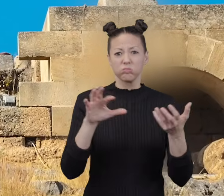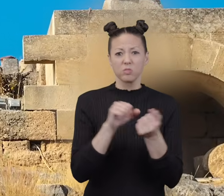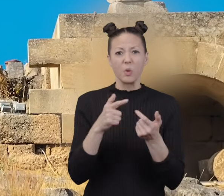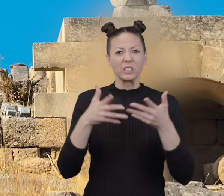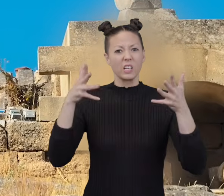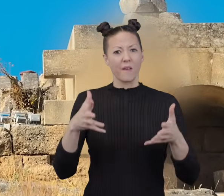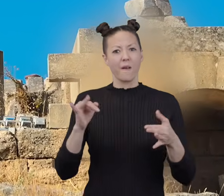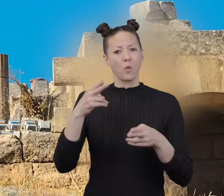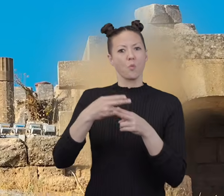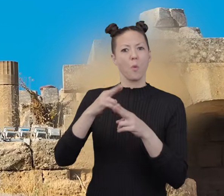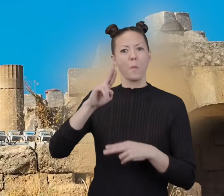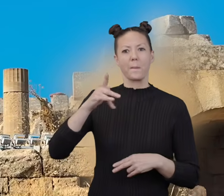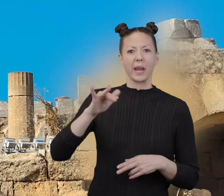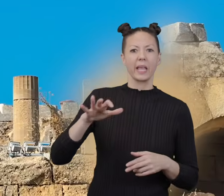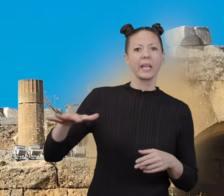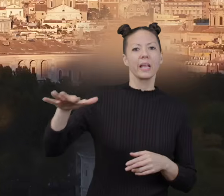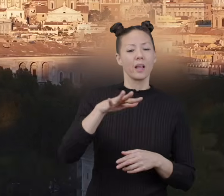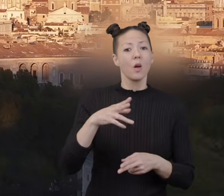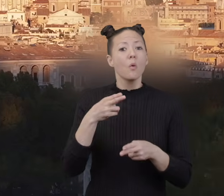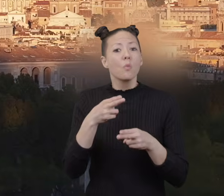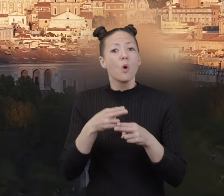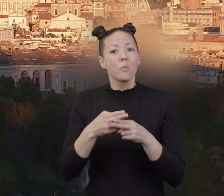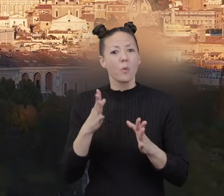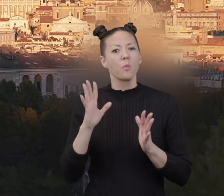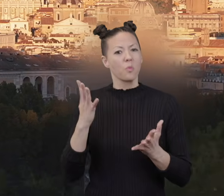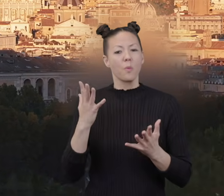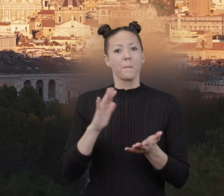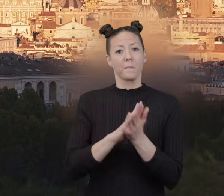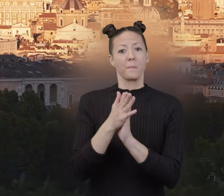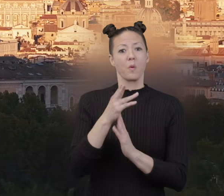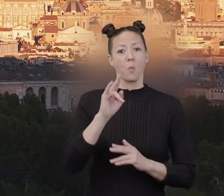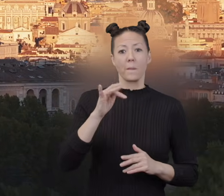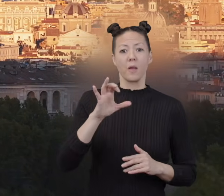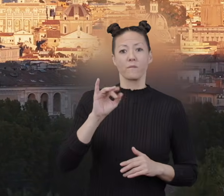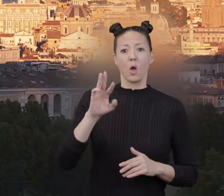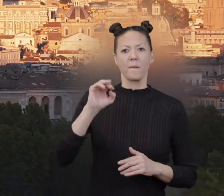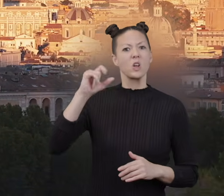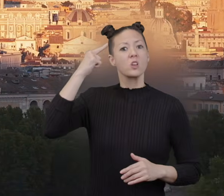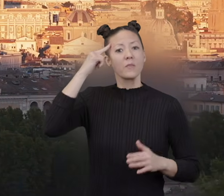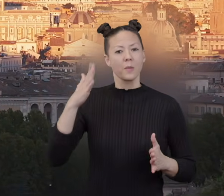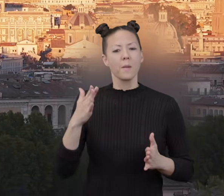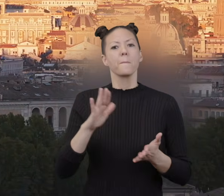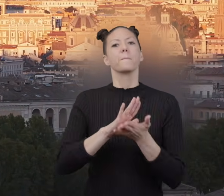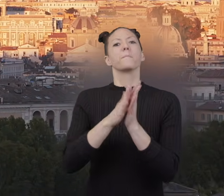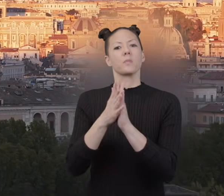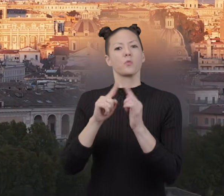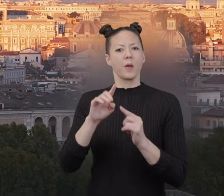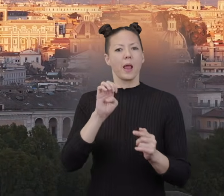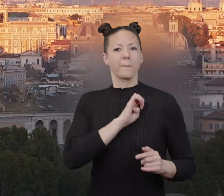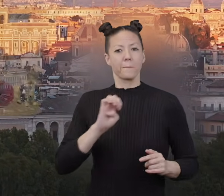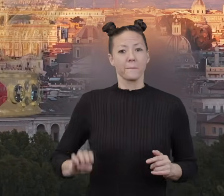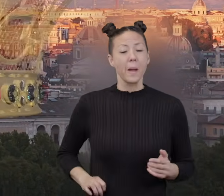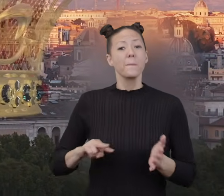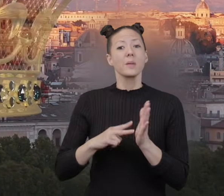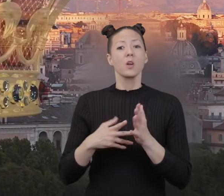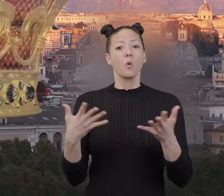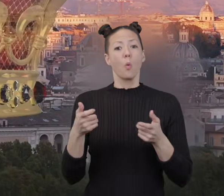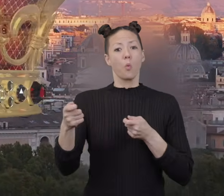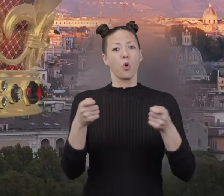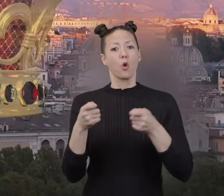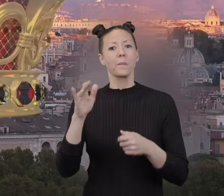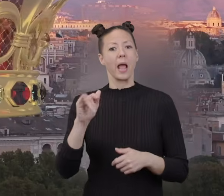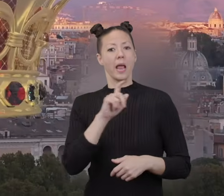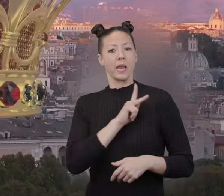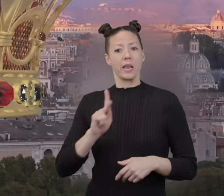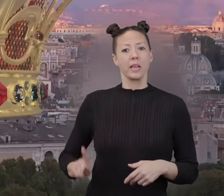destroyed what was left of the Roman Republic. Rome then went from a republic form of government to an empire. That meant it was ruled